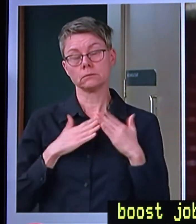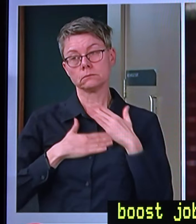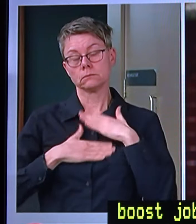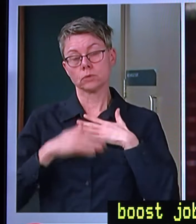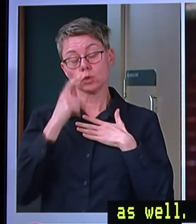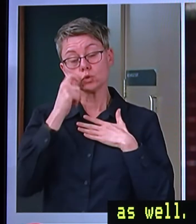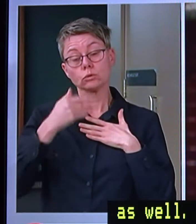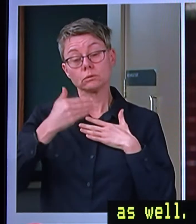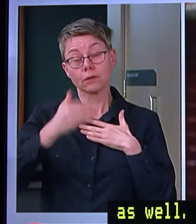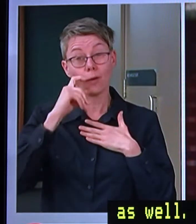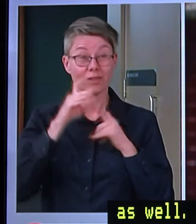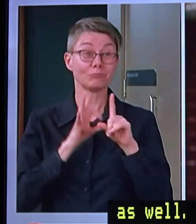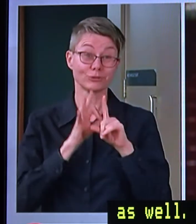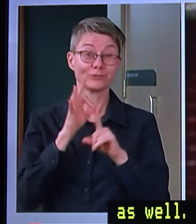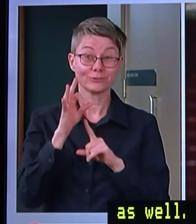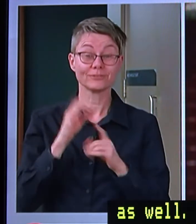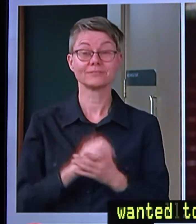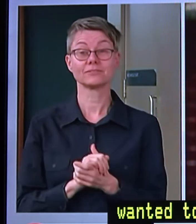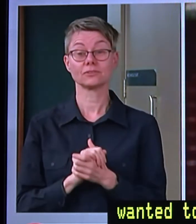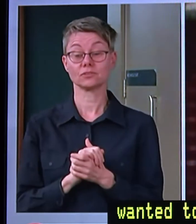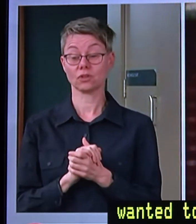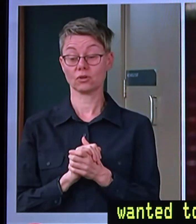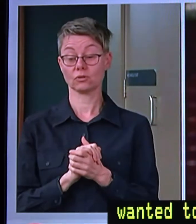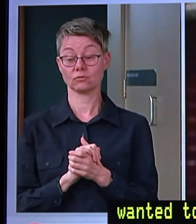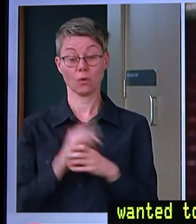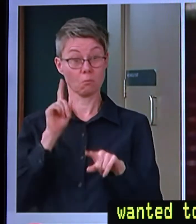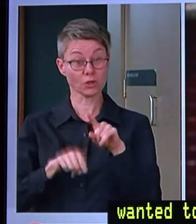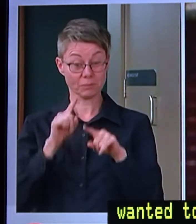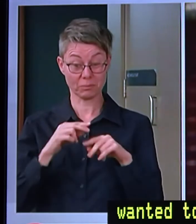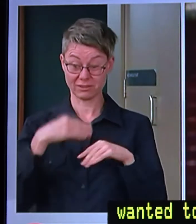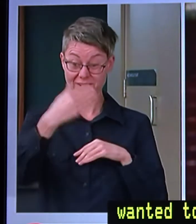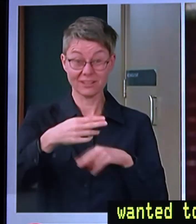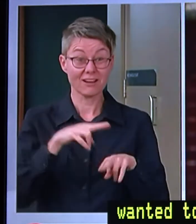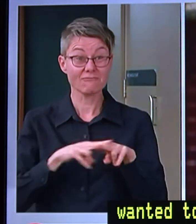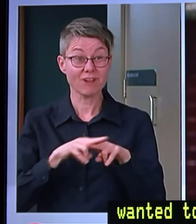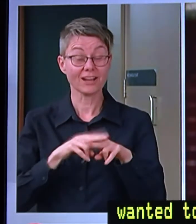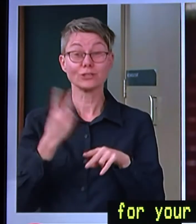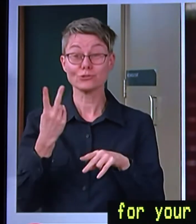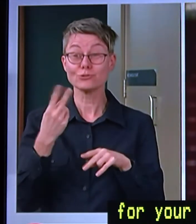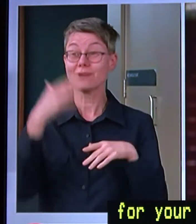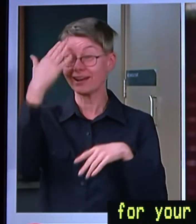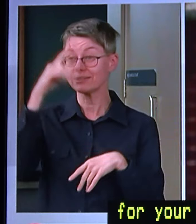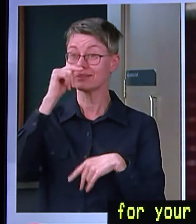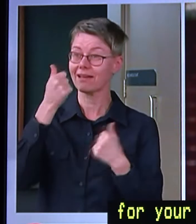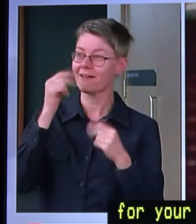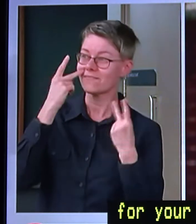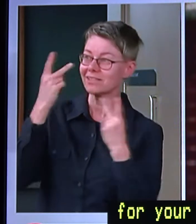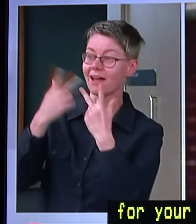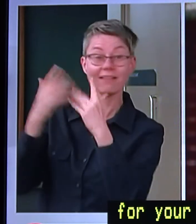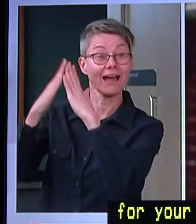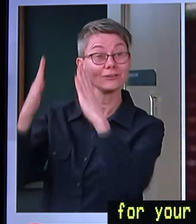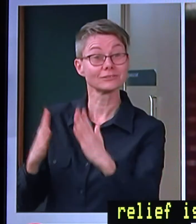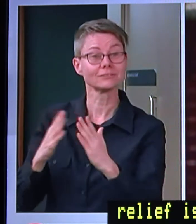patience. Please know relief is around the corner. So I guess the biggest change from Friday for most people will be that that 2 adults can go and